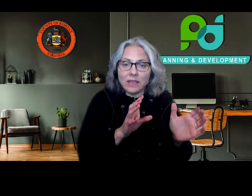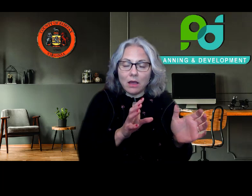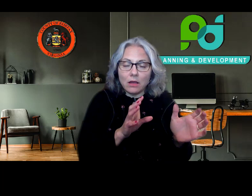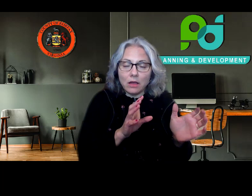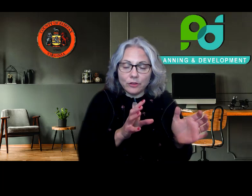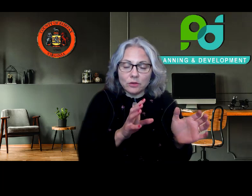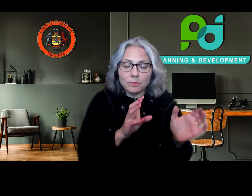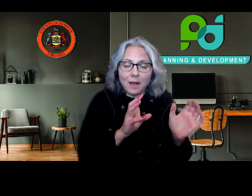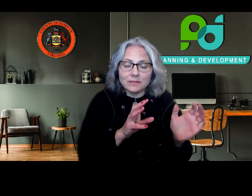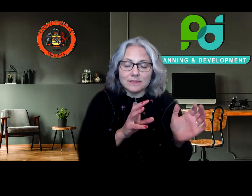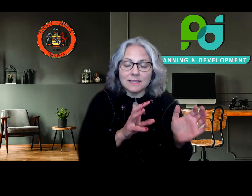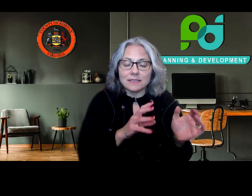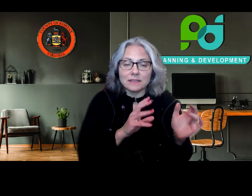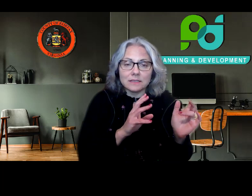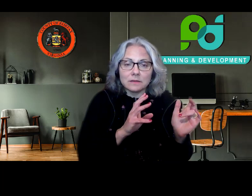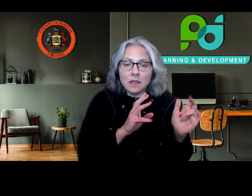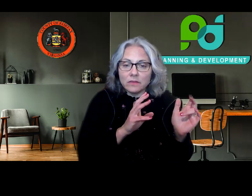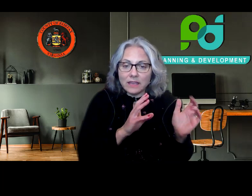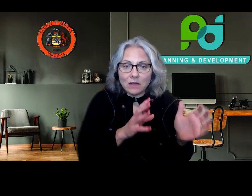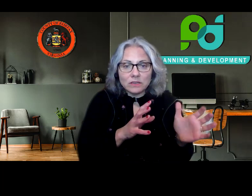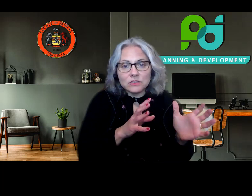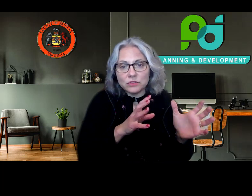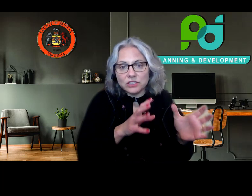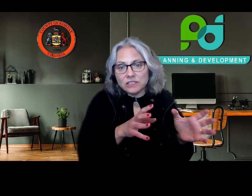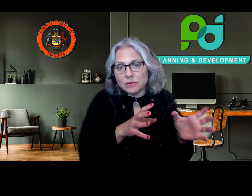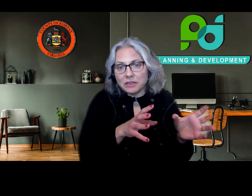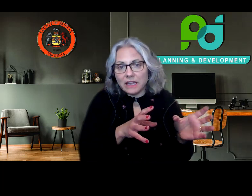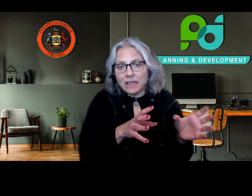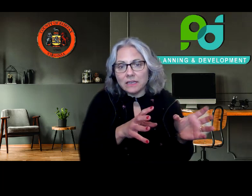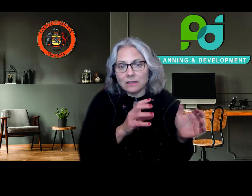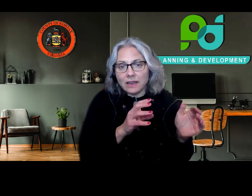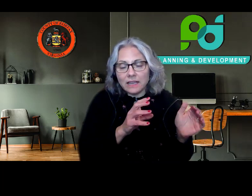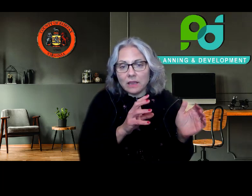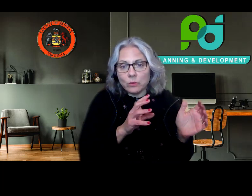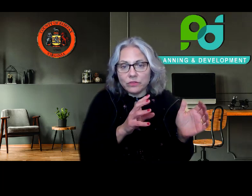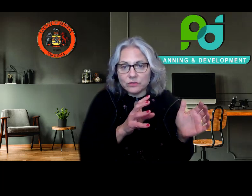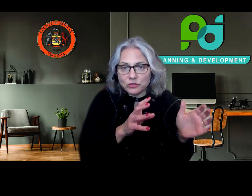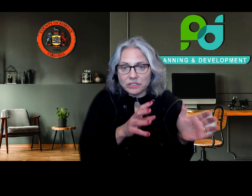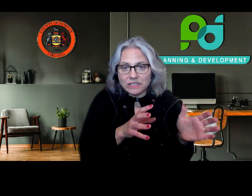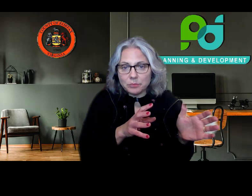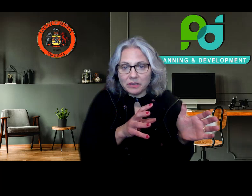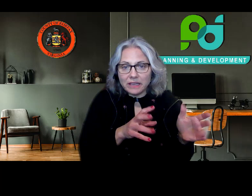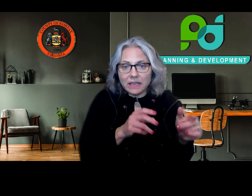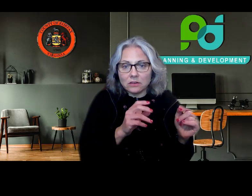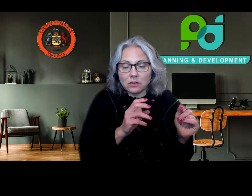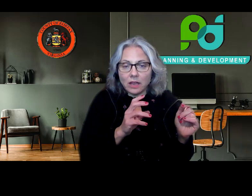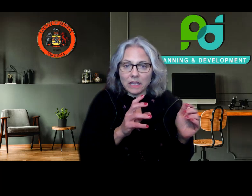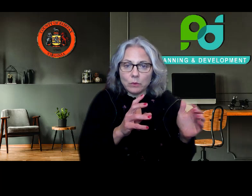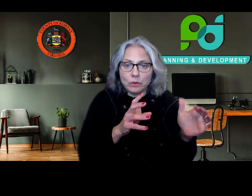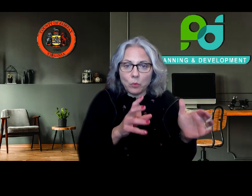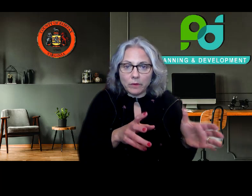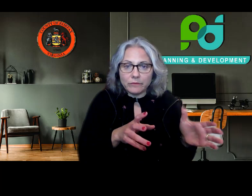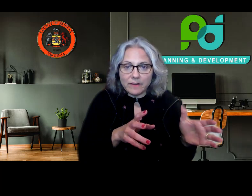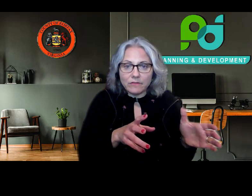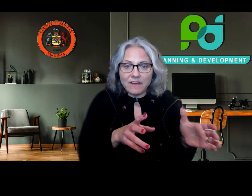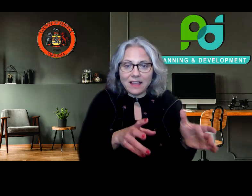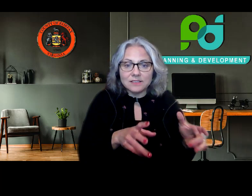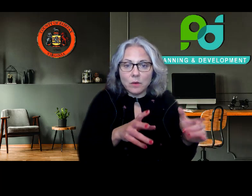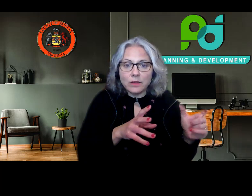about other policies like the county strategic plan, aligning it with the strategic plan, aligning it with